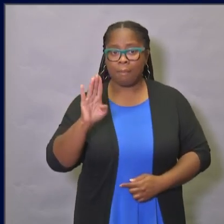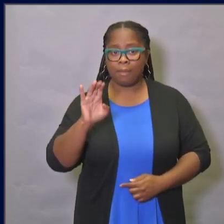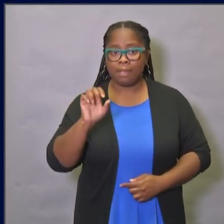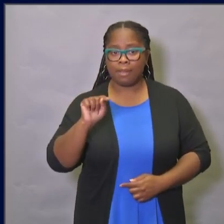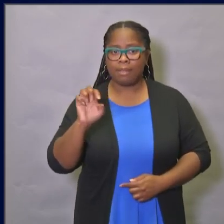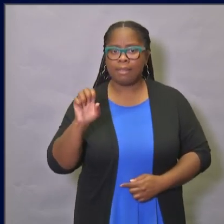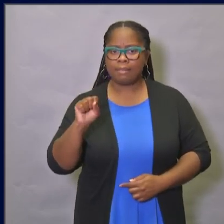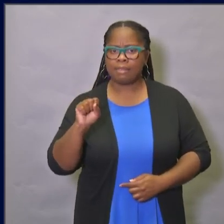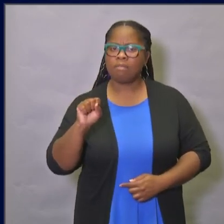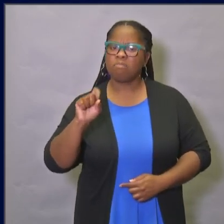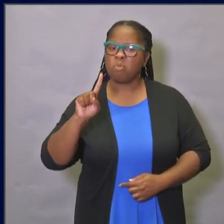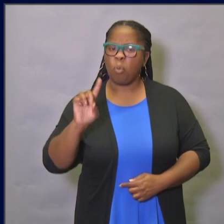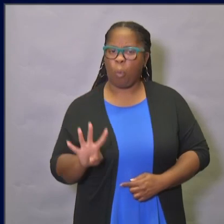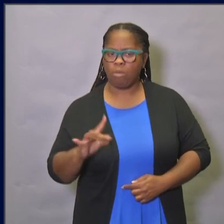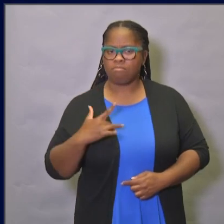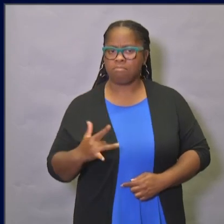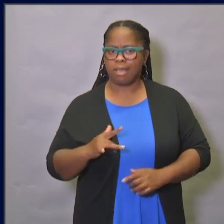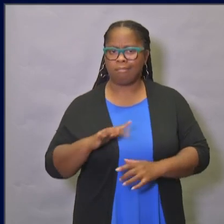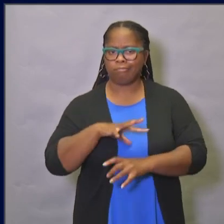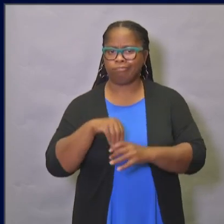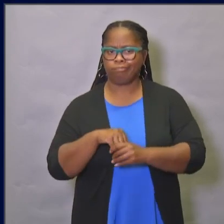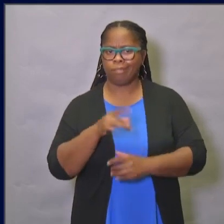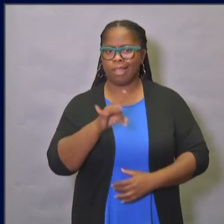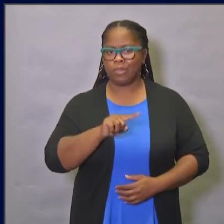age groups. Next slide, please.